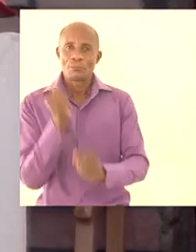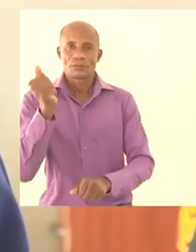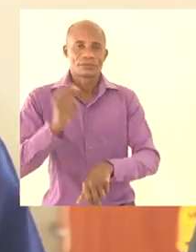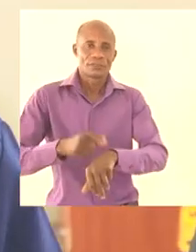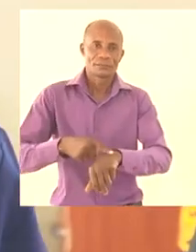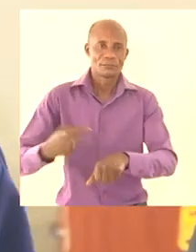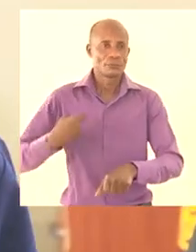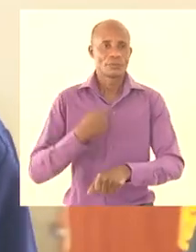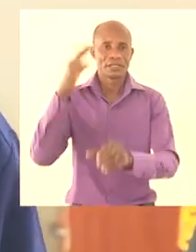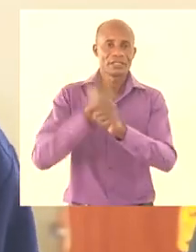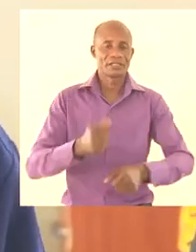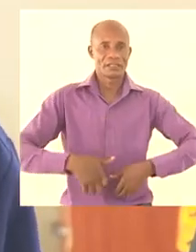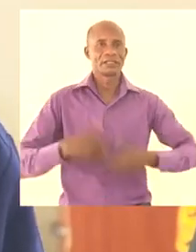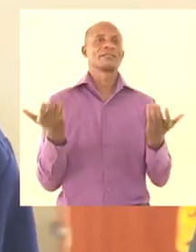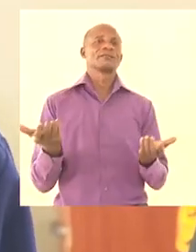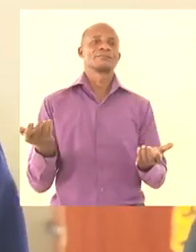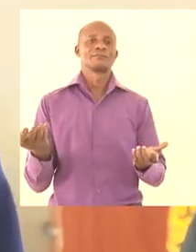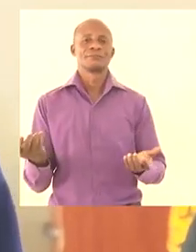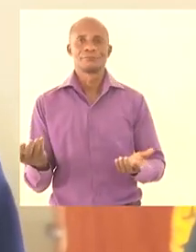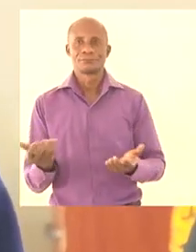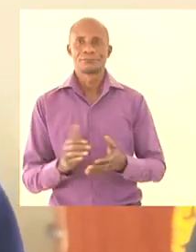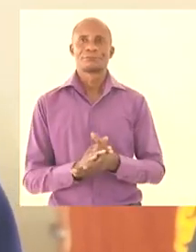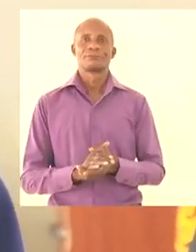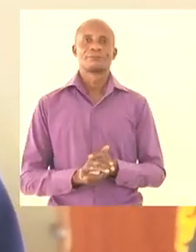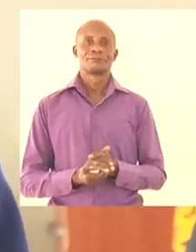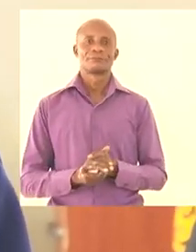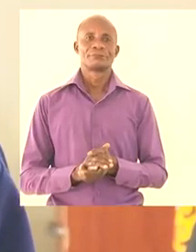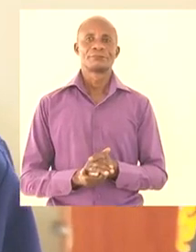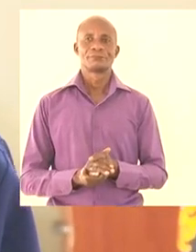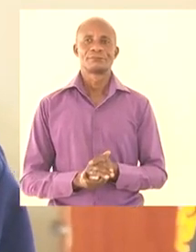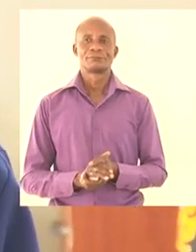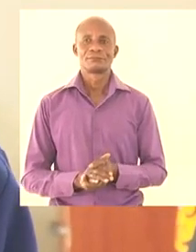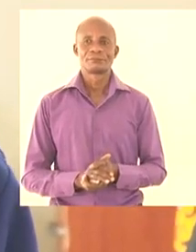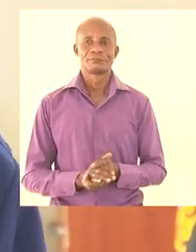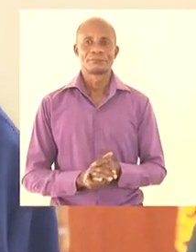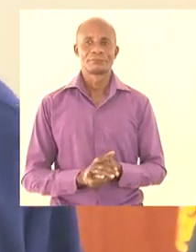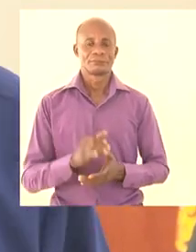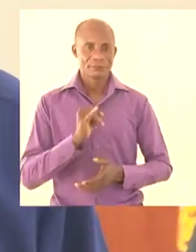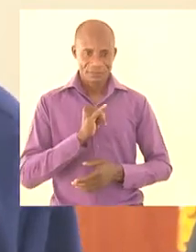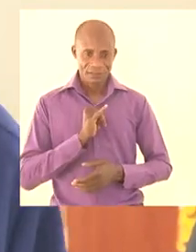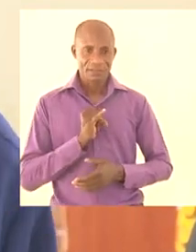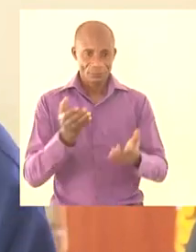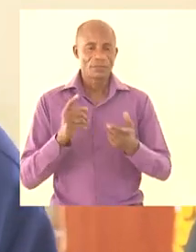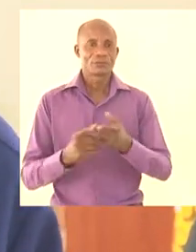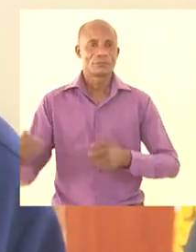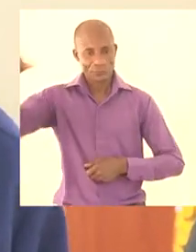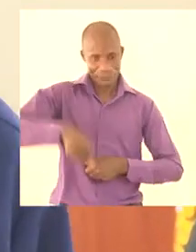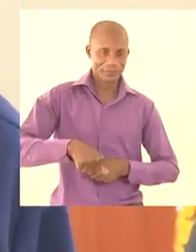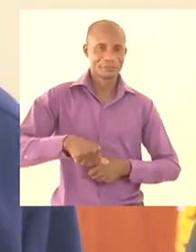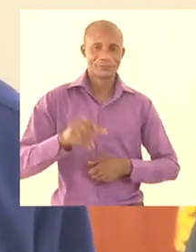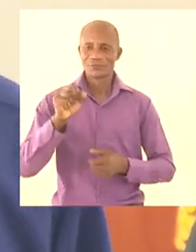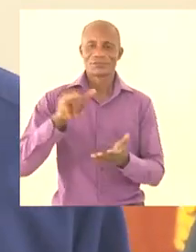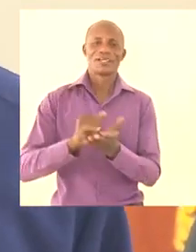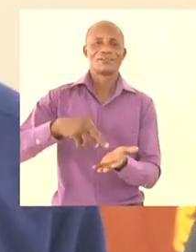get angry. Don't condemn yourself completely. Just say sometimes. Well, I want to condemn so that you raise me a little.